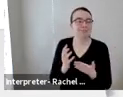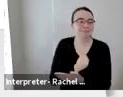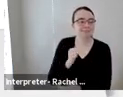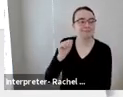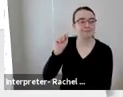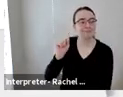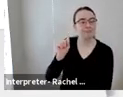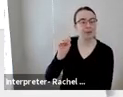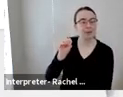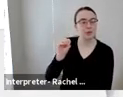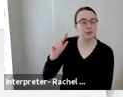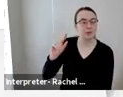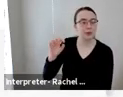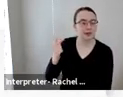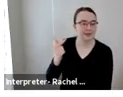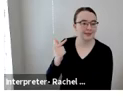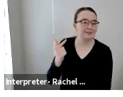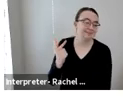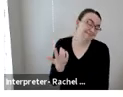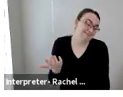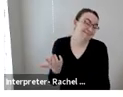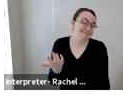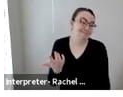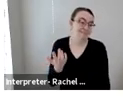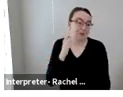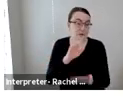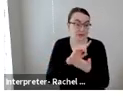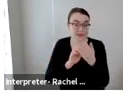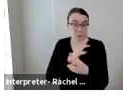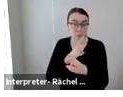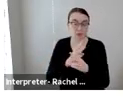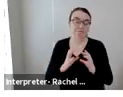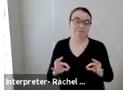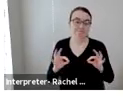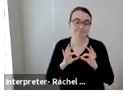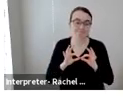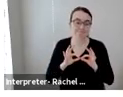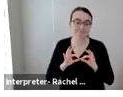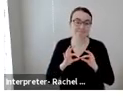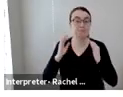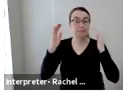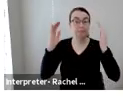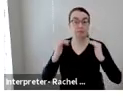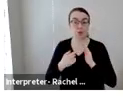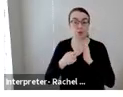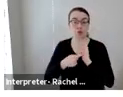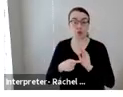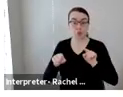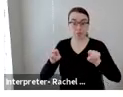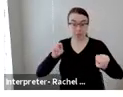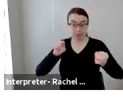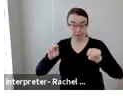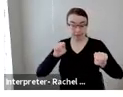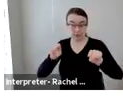That's reality for our design world, right? And I show these two as a